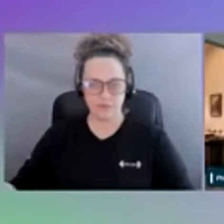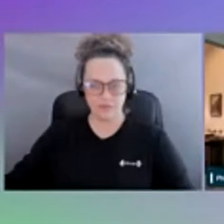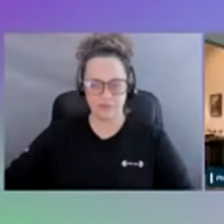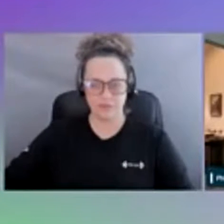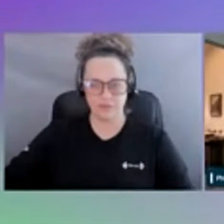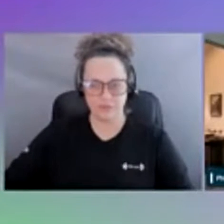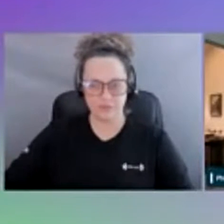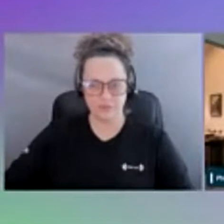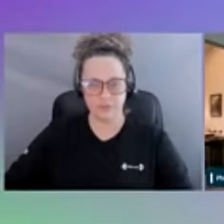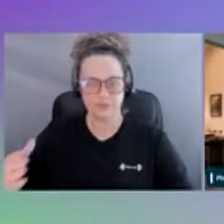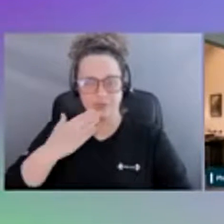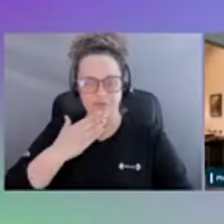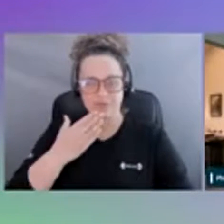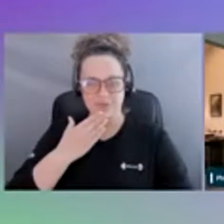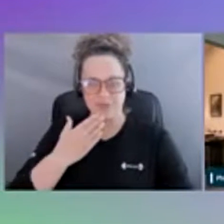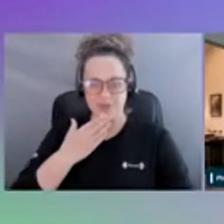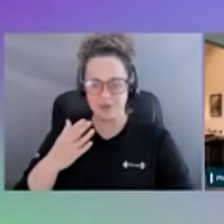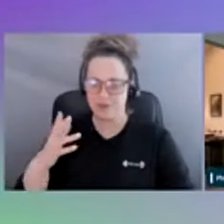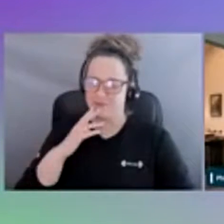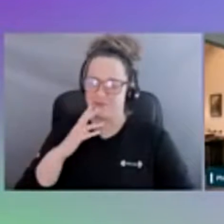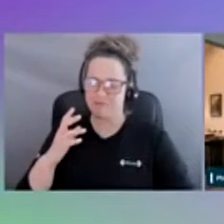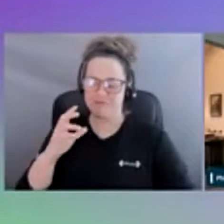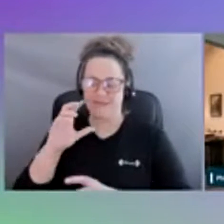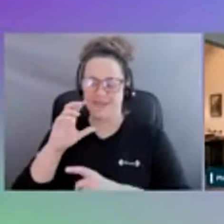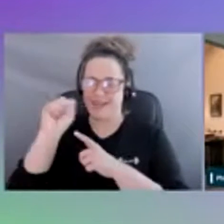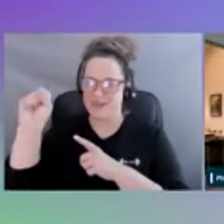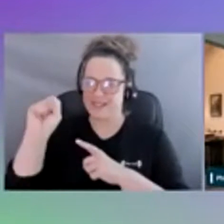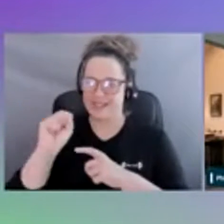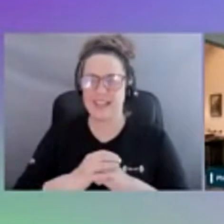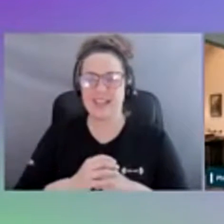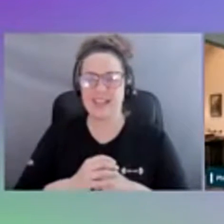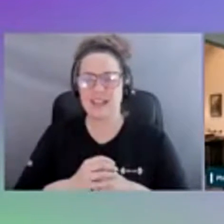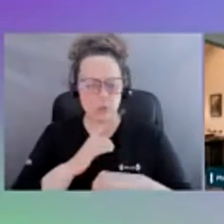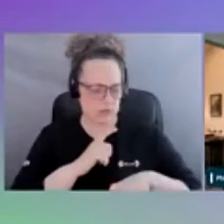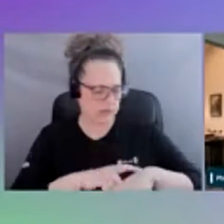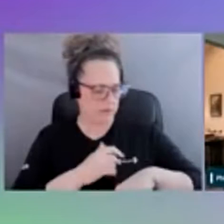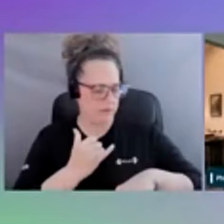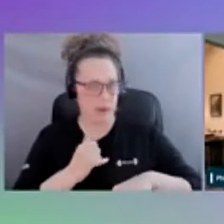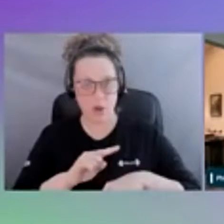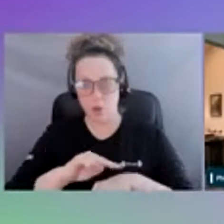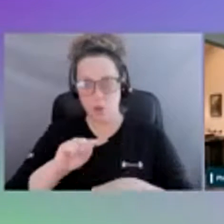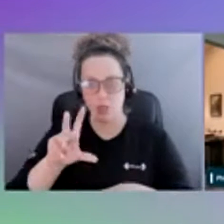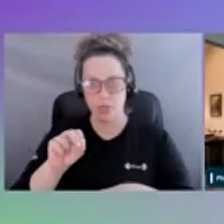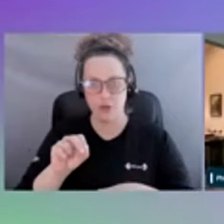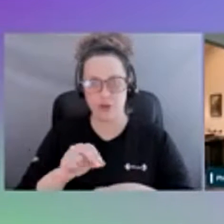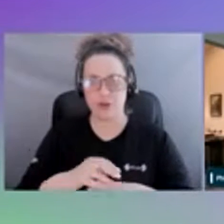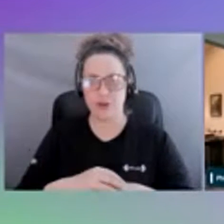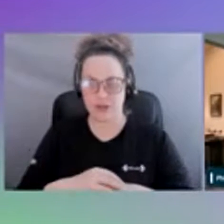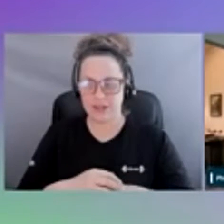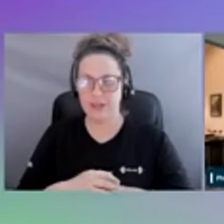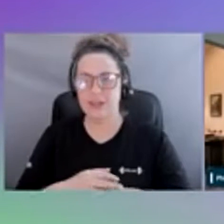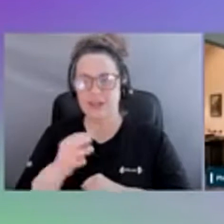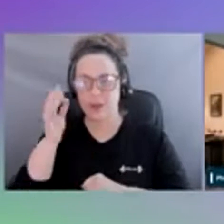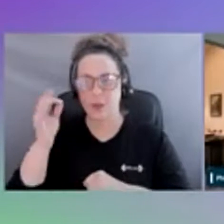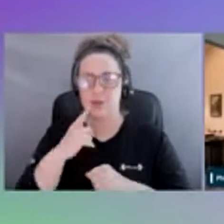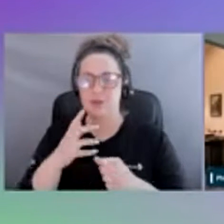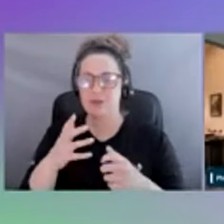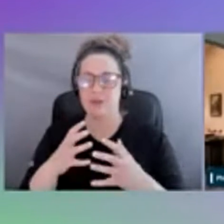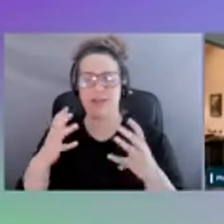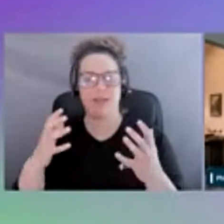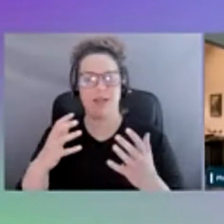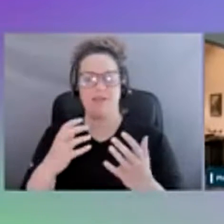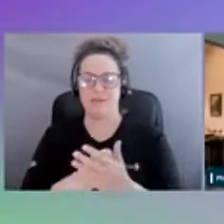Thank you, Laila. Outstanding. Outstanding. What time do we have? 1:30 almost. So lots of opportunity for